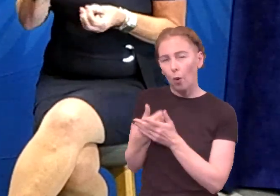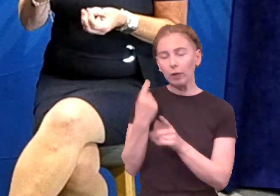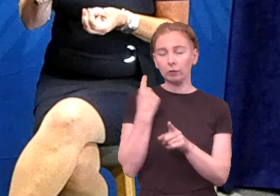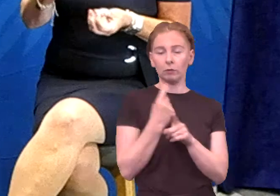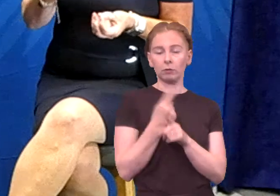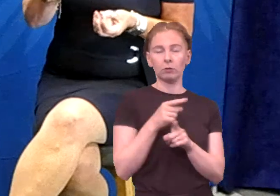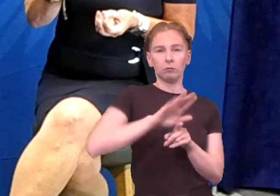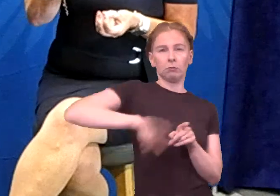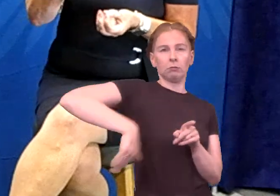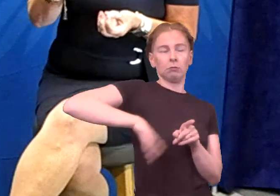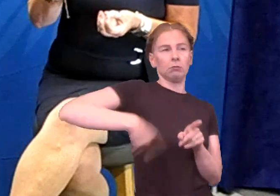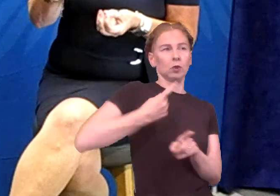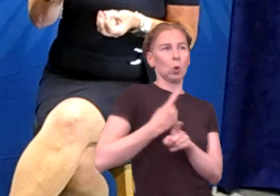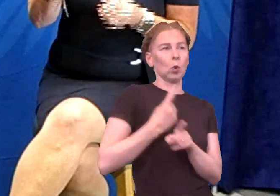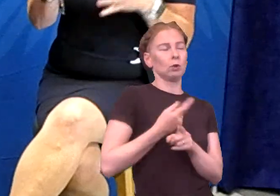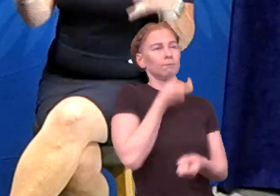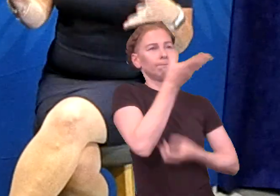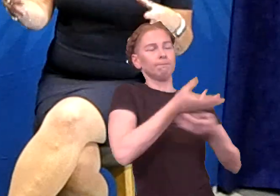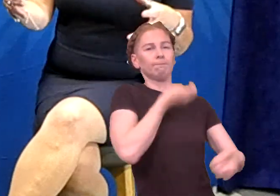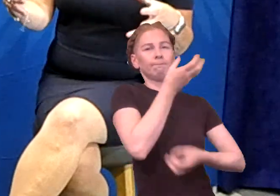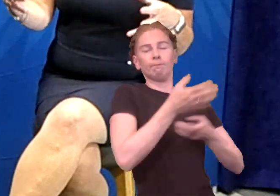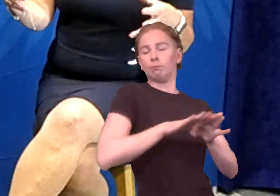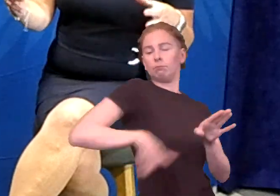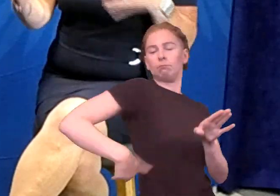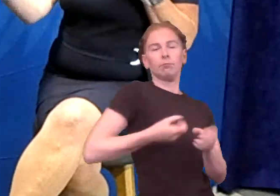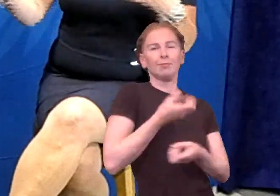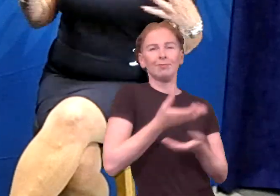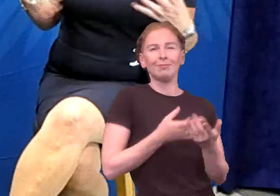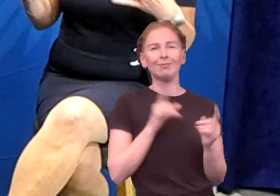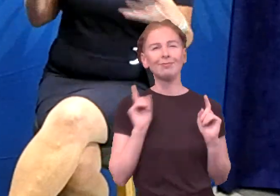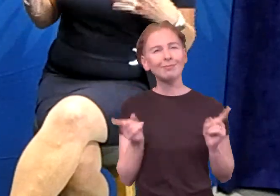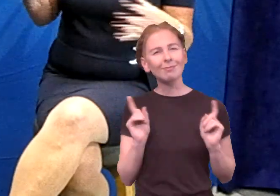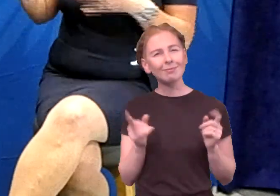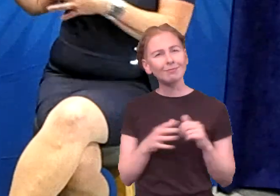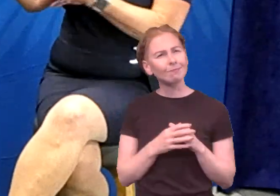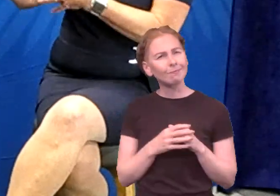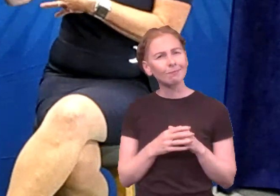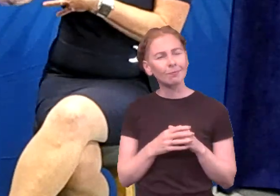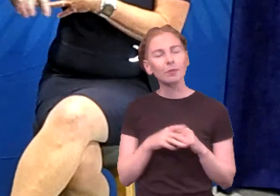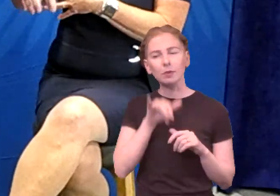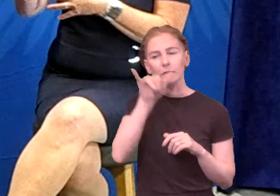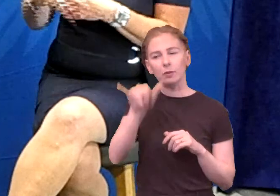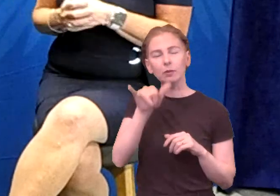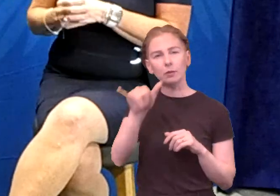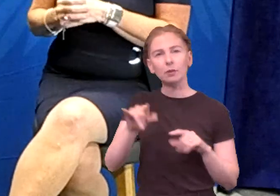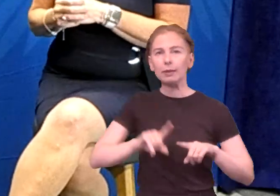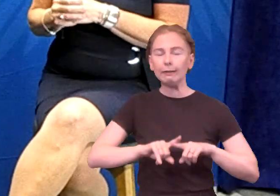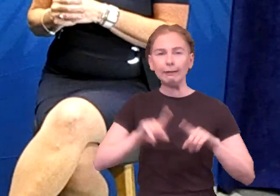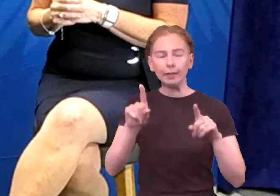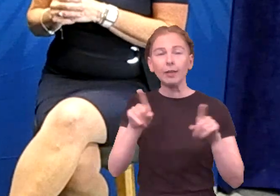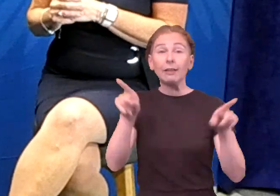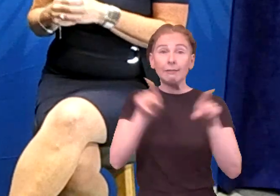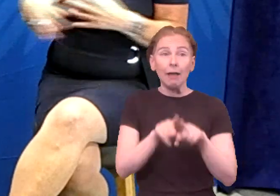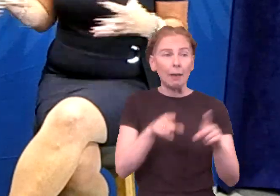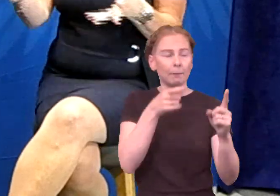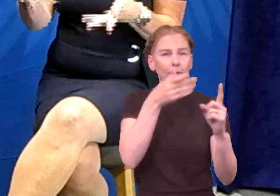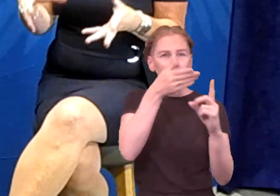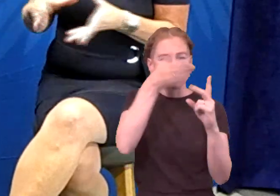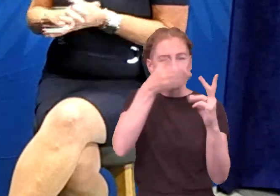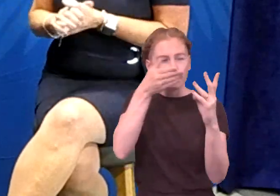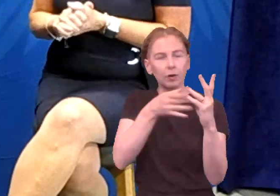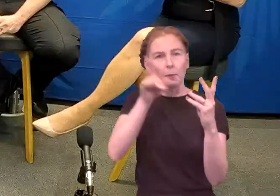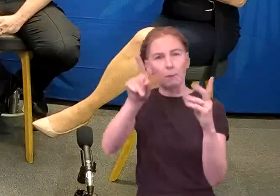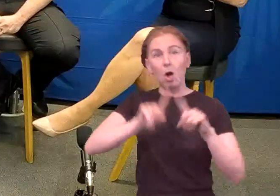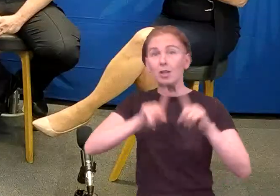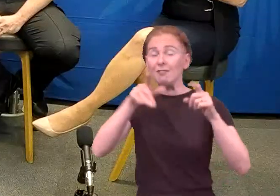the same types of signs, just manifest itself in different types of